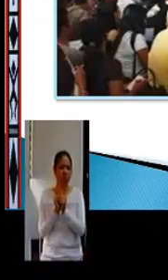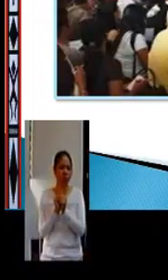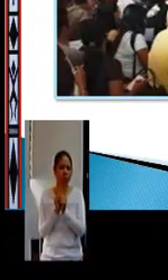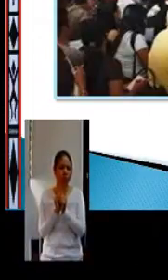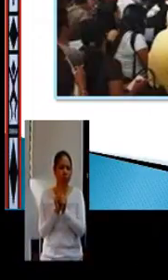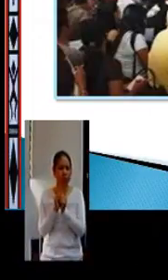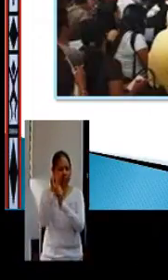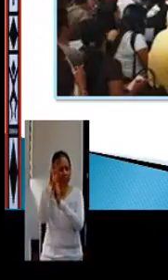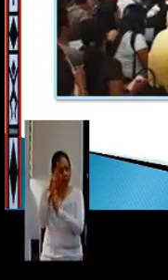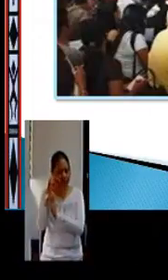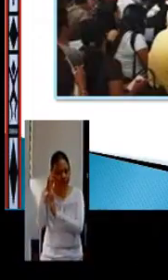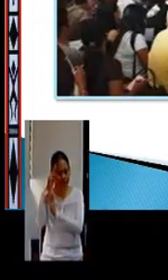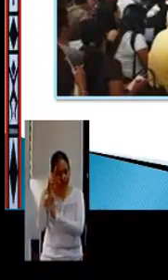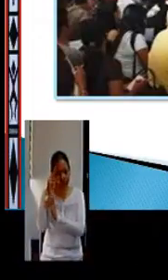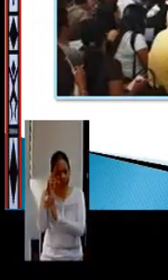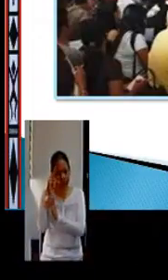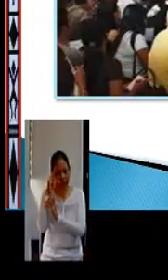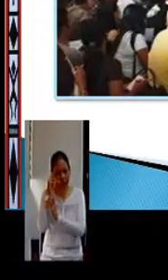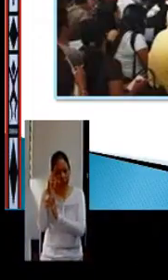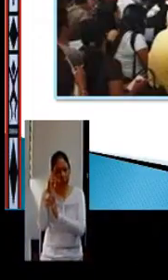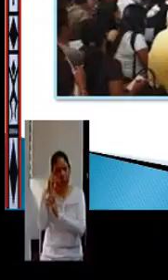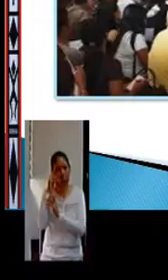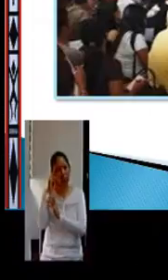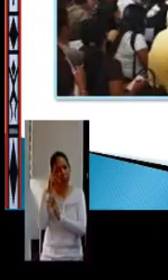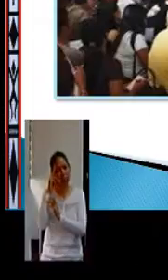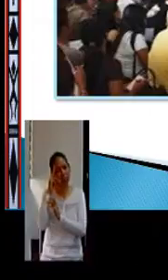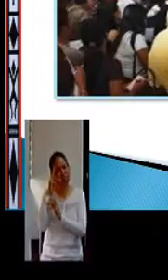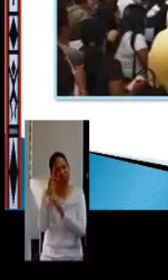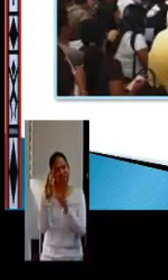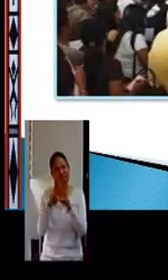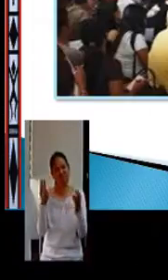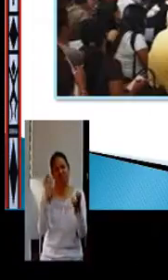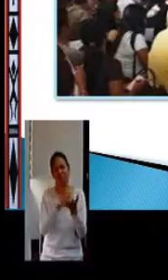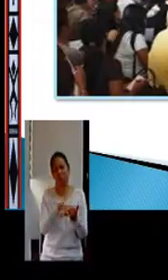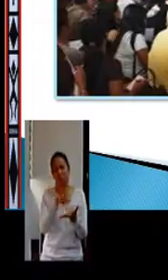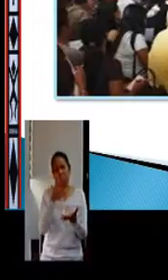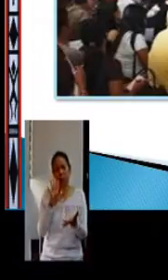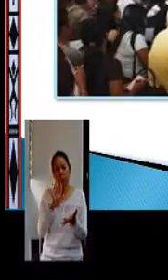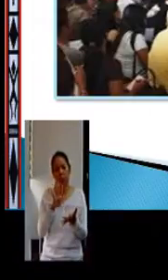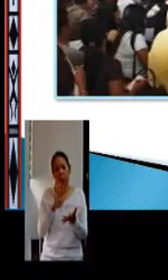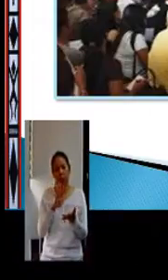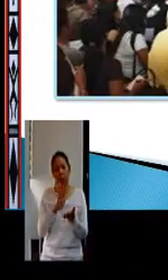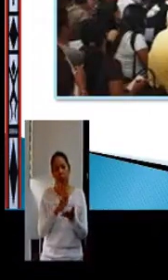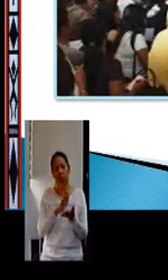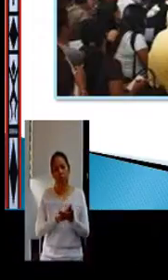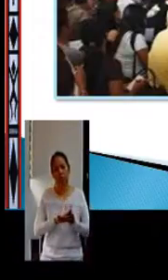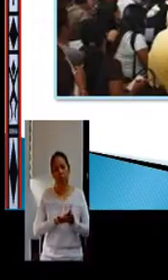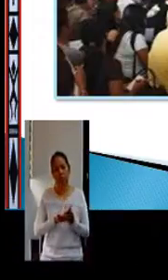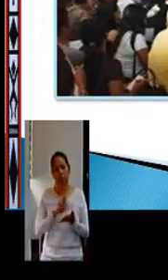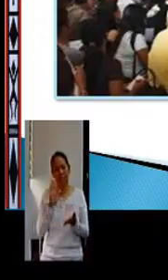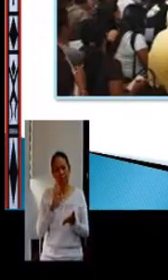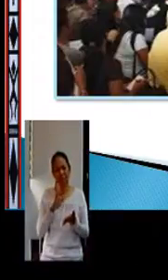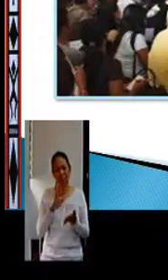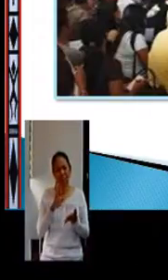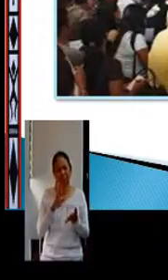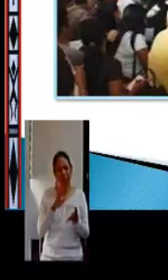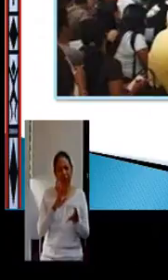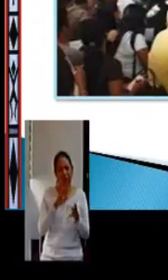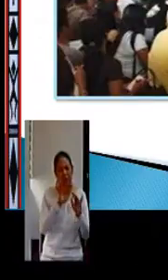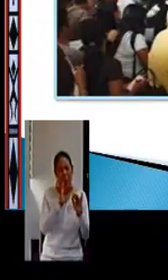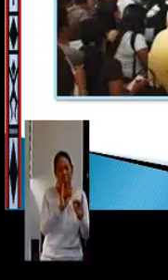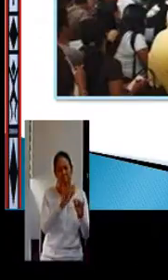causes na nagiging very costly na talaga ang pag-ano sa palayan, ano ang ginagawa